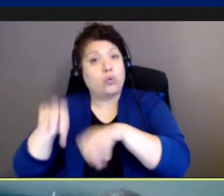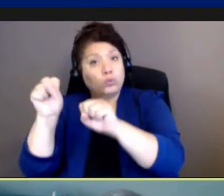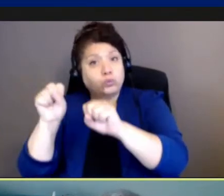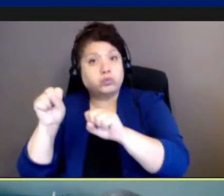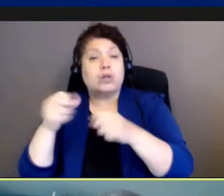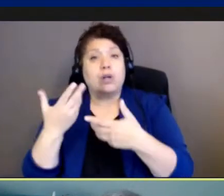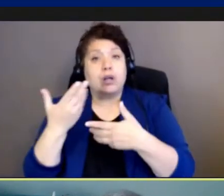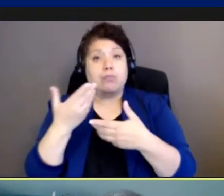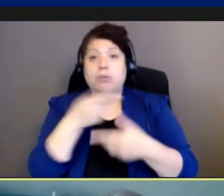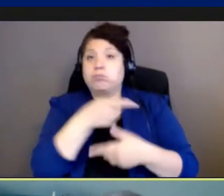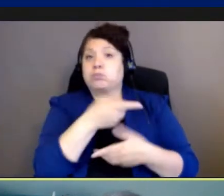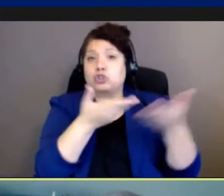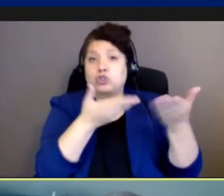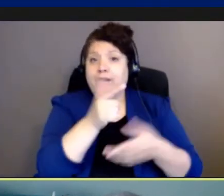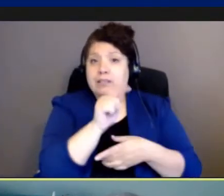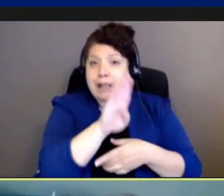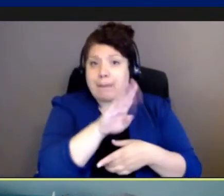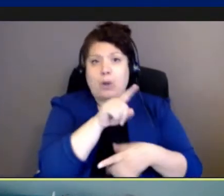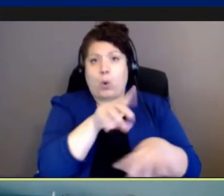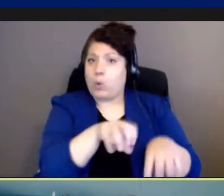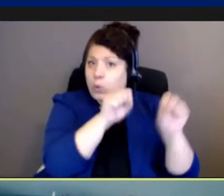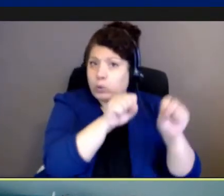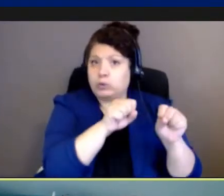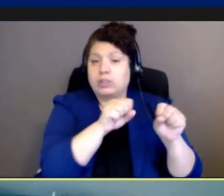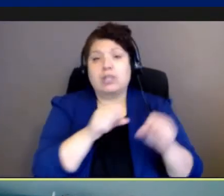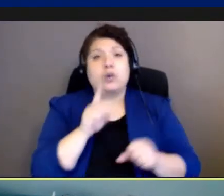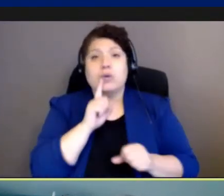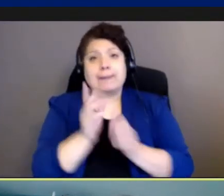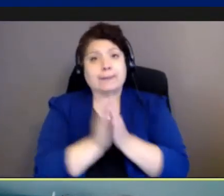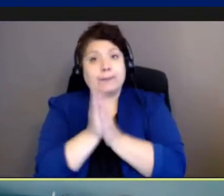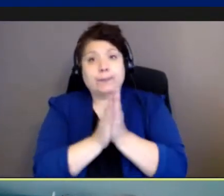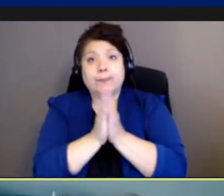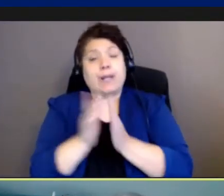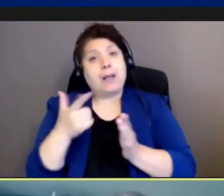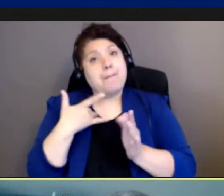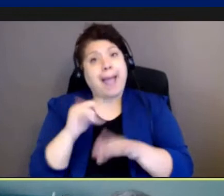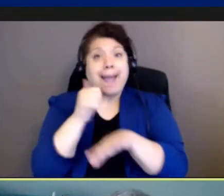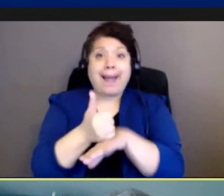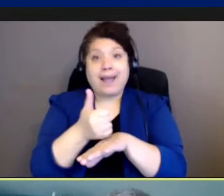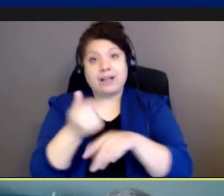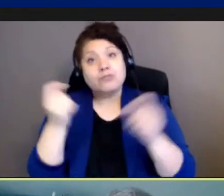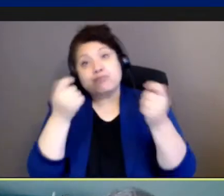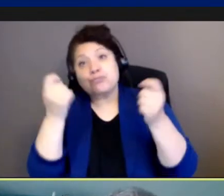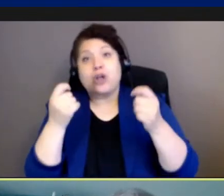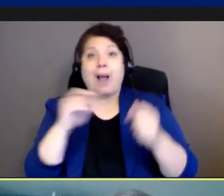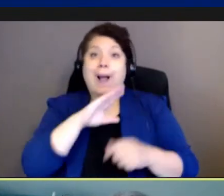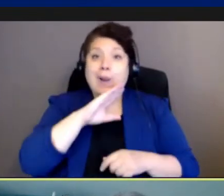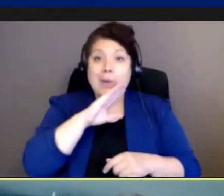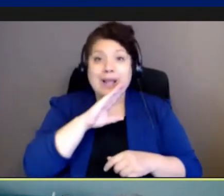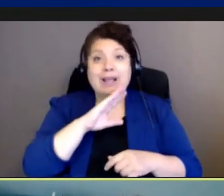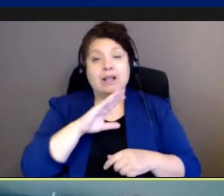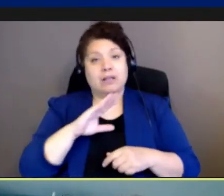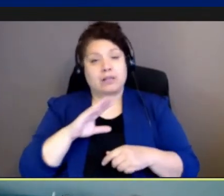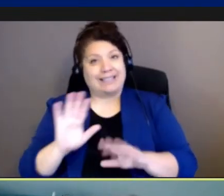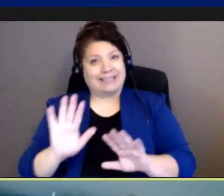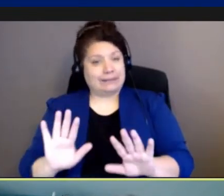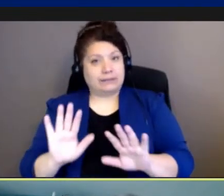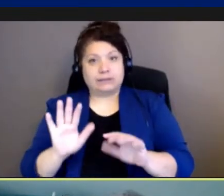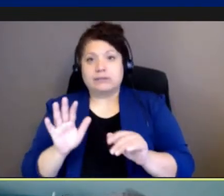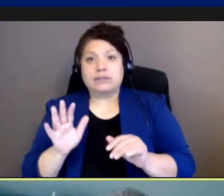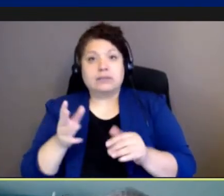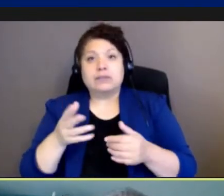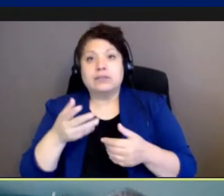service club. So there's a lot of interest out there around Halloween. And as Dr. Long pointed out, we don't want people to go too far down